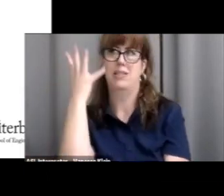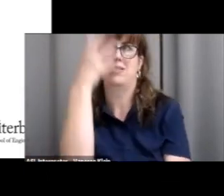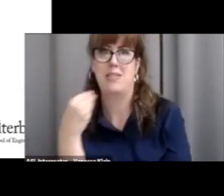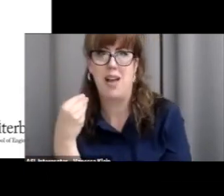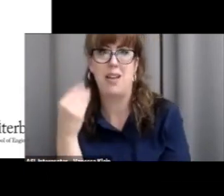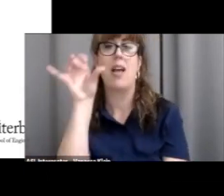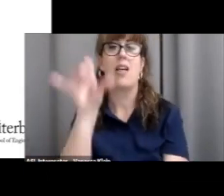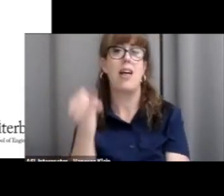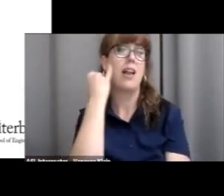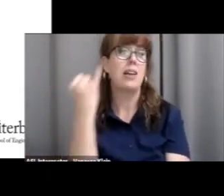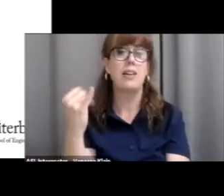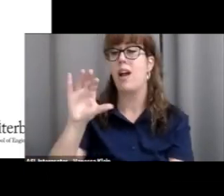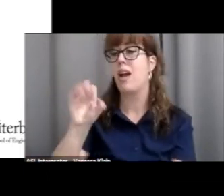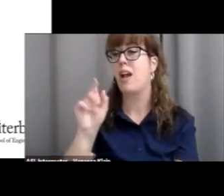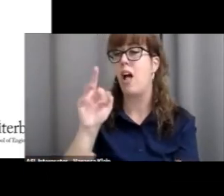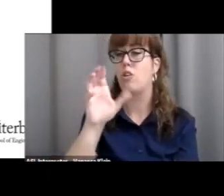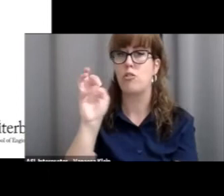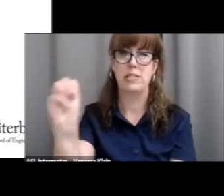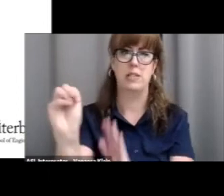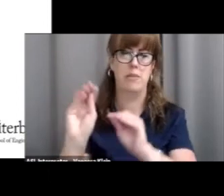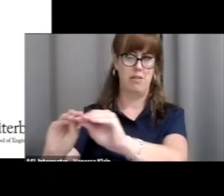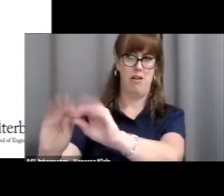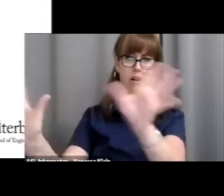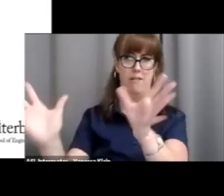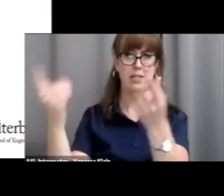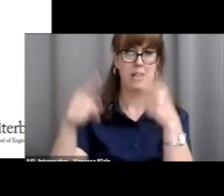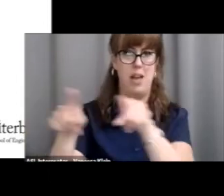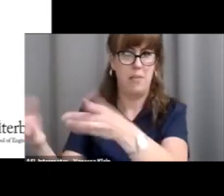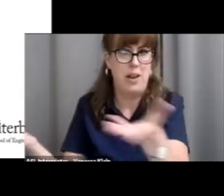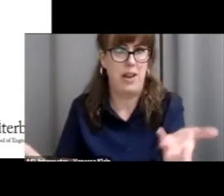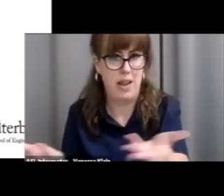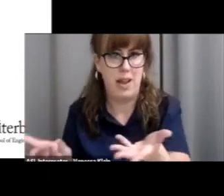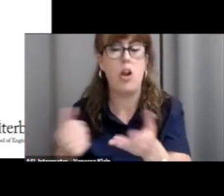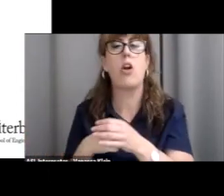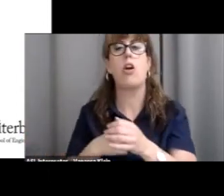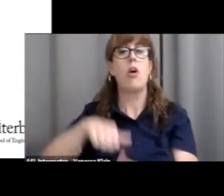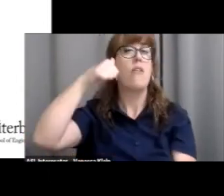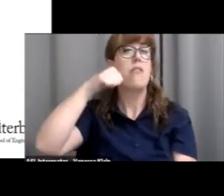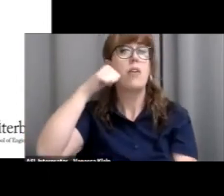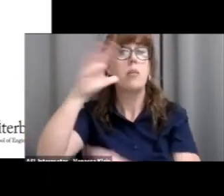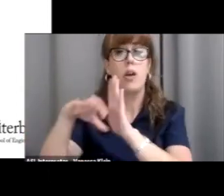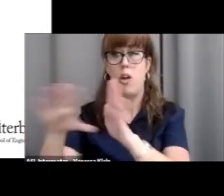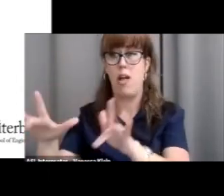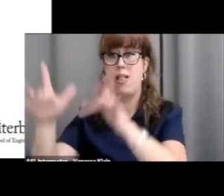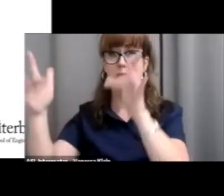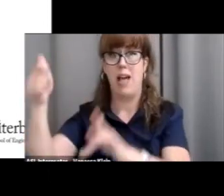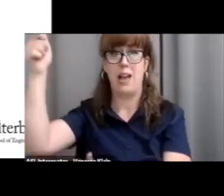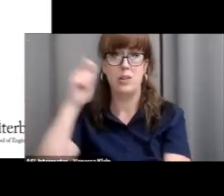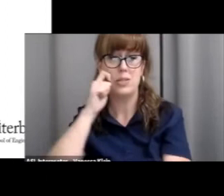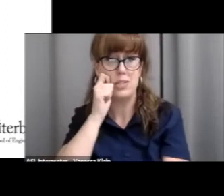that colorism is at play here, and that female characters with lighter skin tones tend to